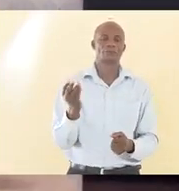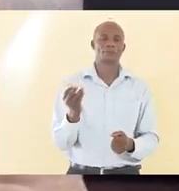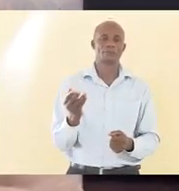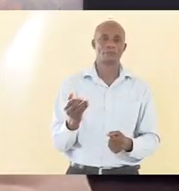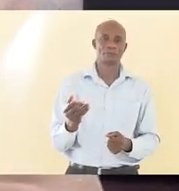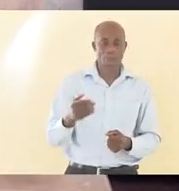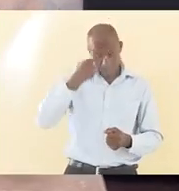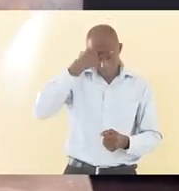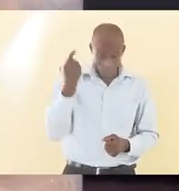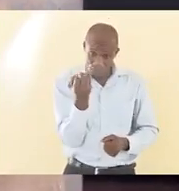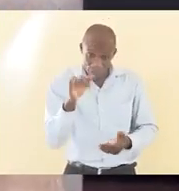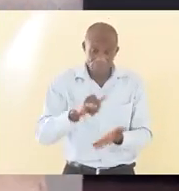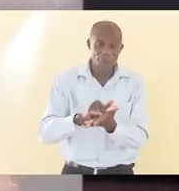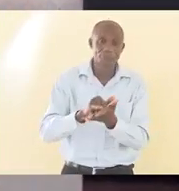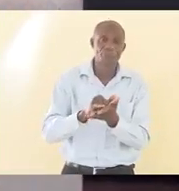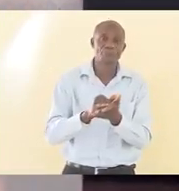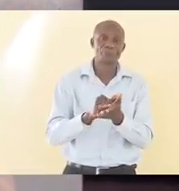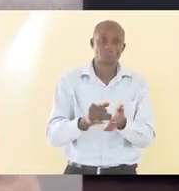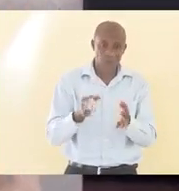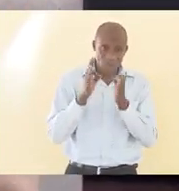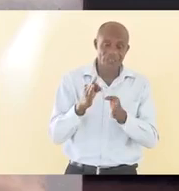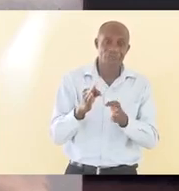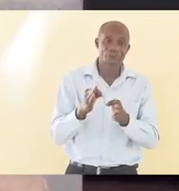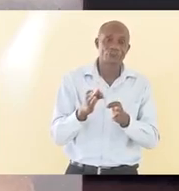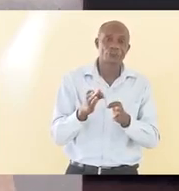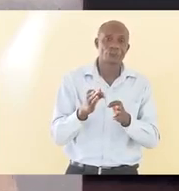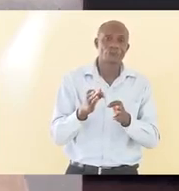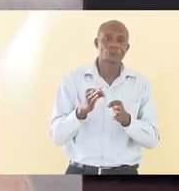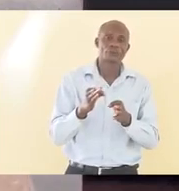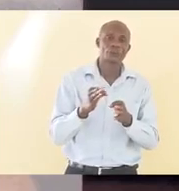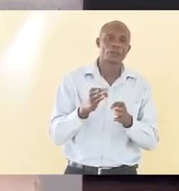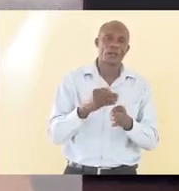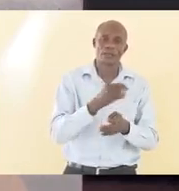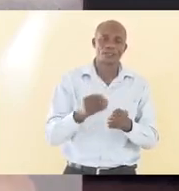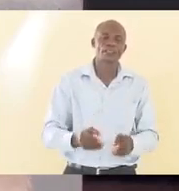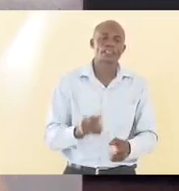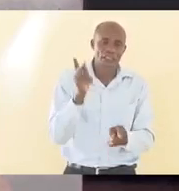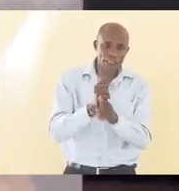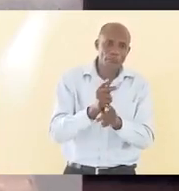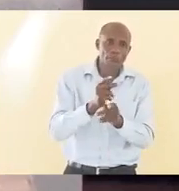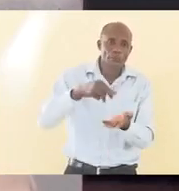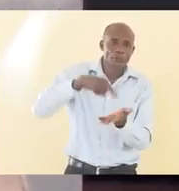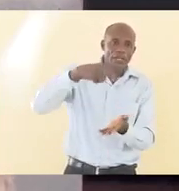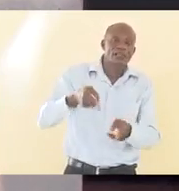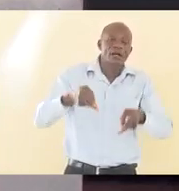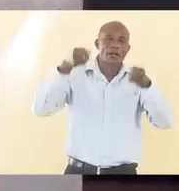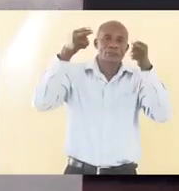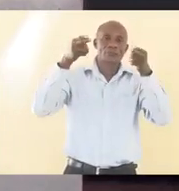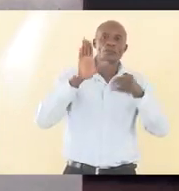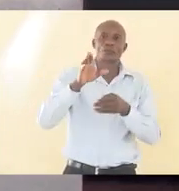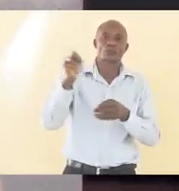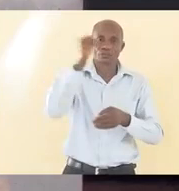quantities. And because of that, if your stress hormones are constantly rising high, what